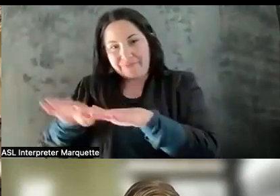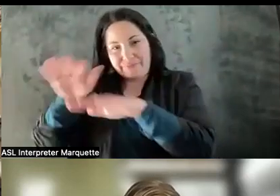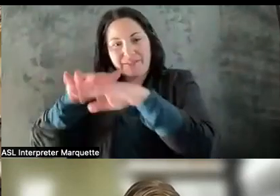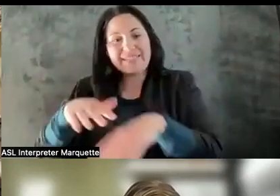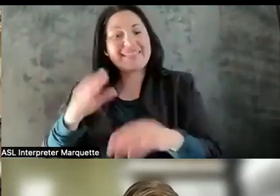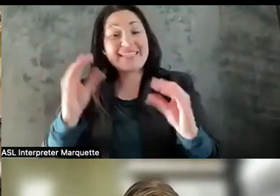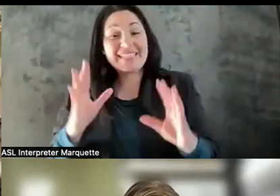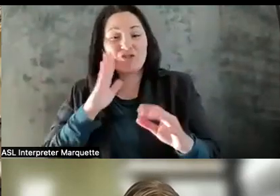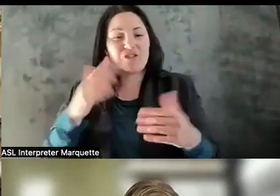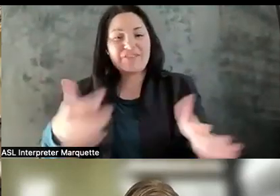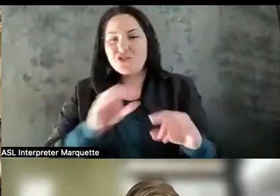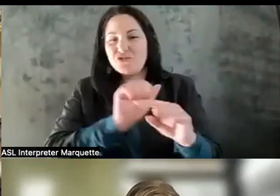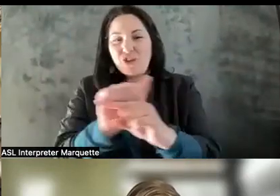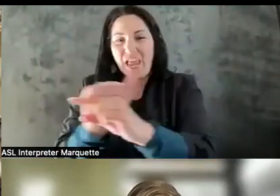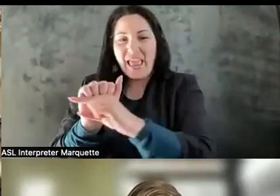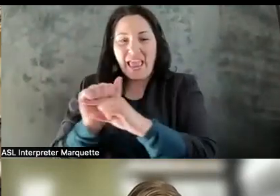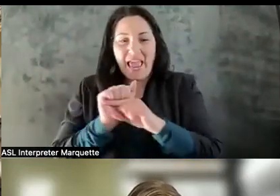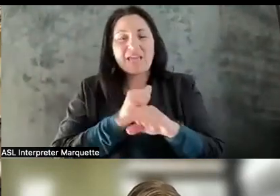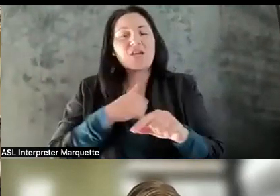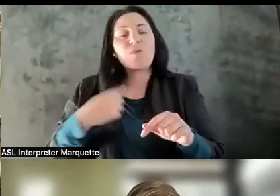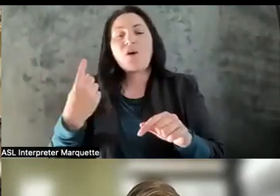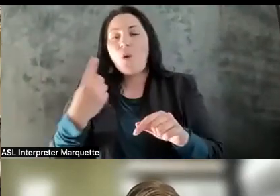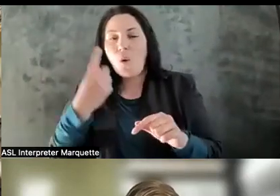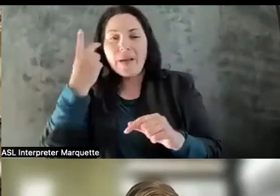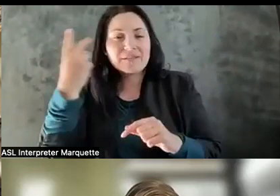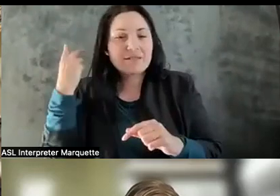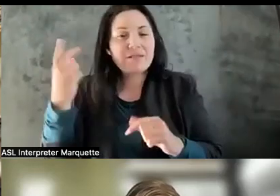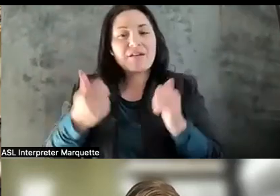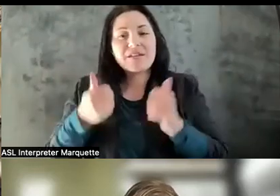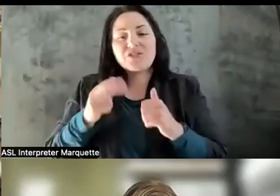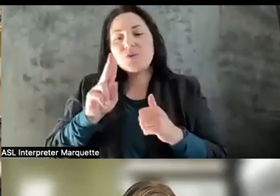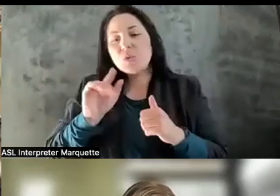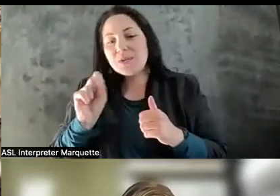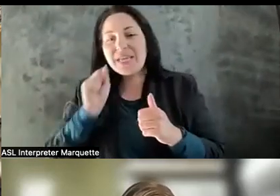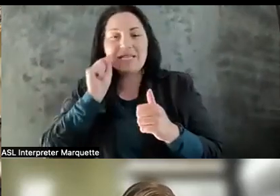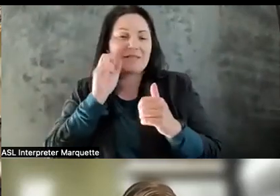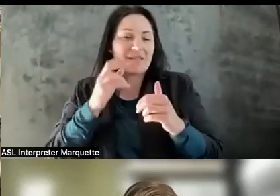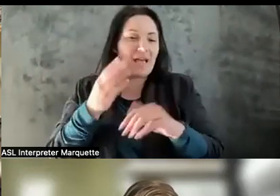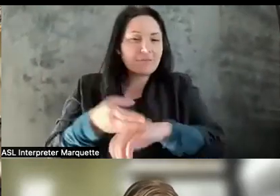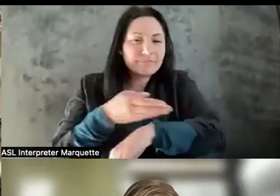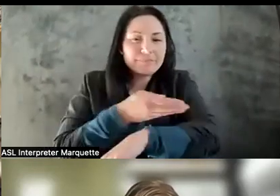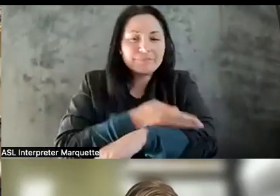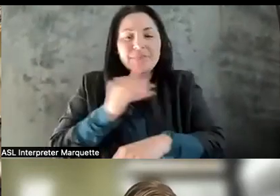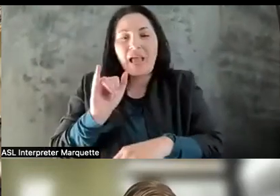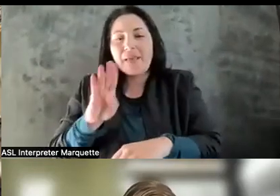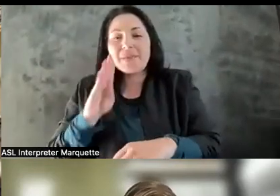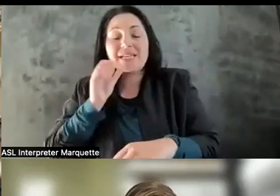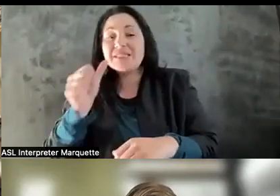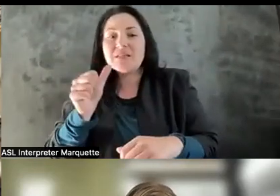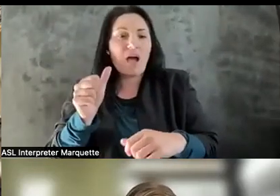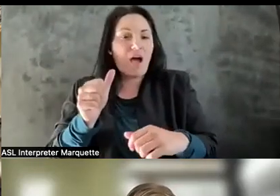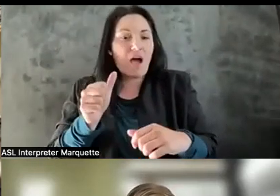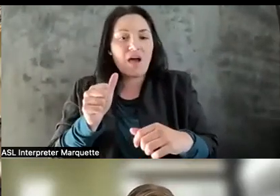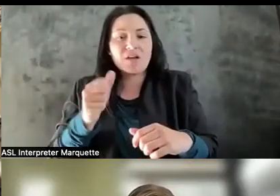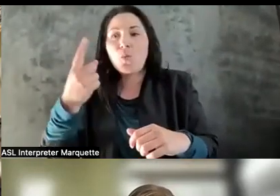teachers, we get trained in it, and we are constantly reflecting on our units and growing as IB teachers because it's not a canned program. So it's